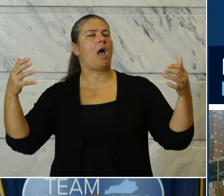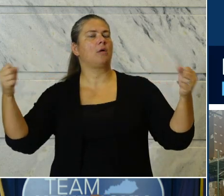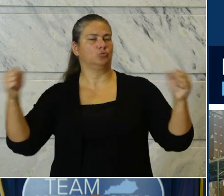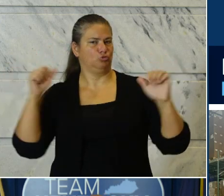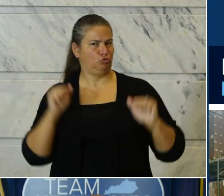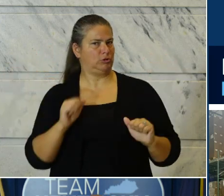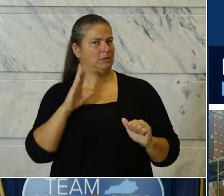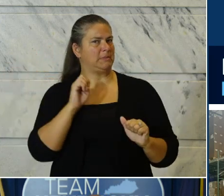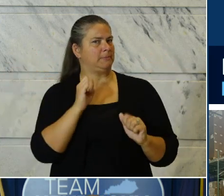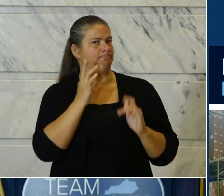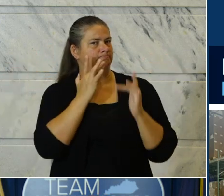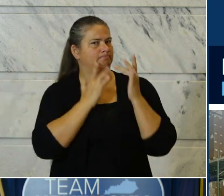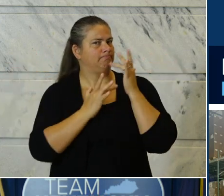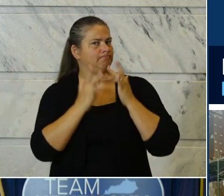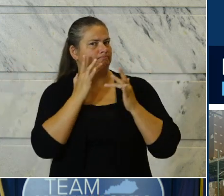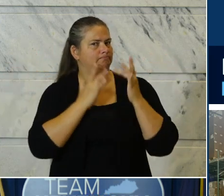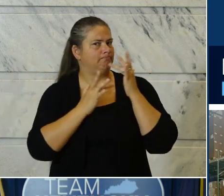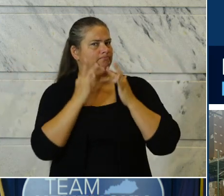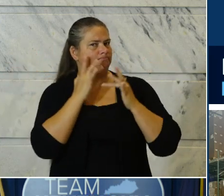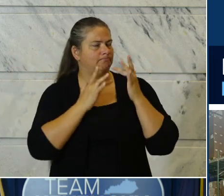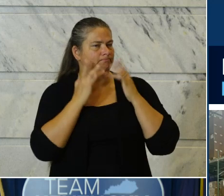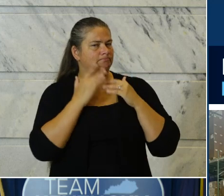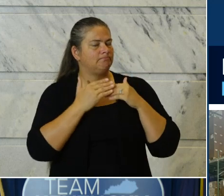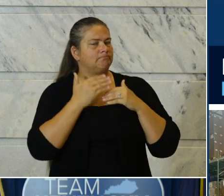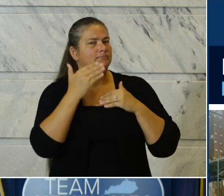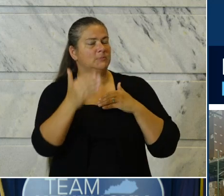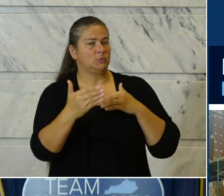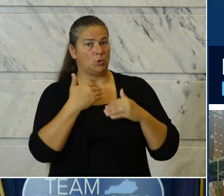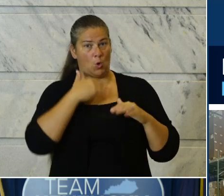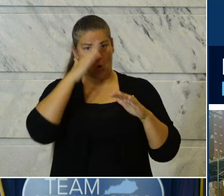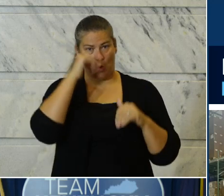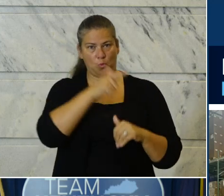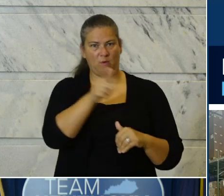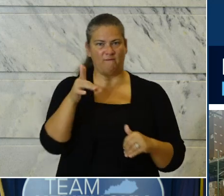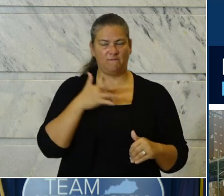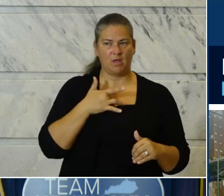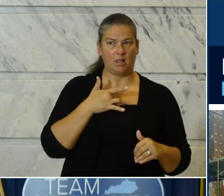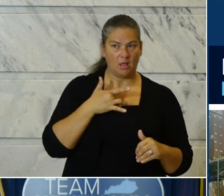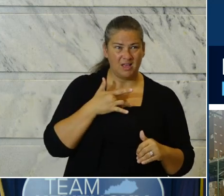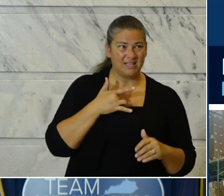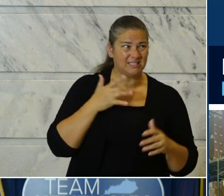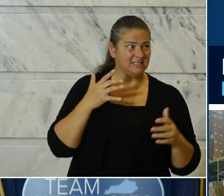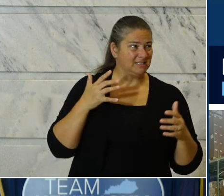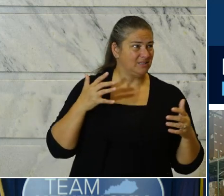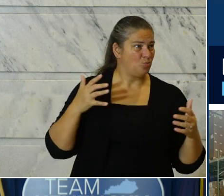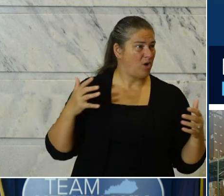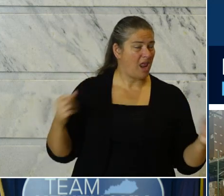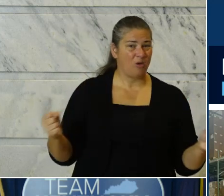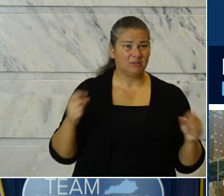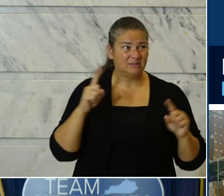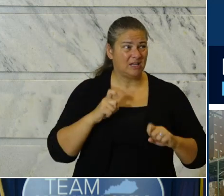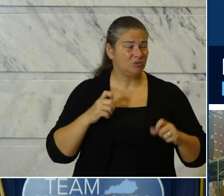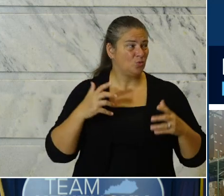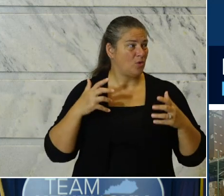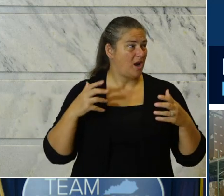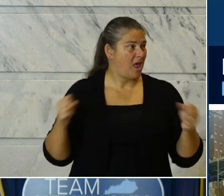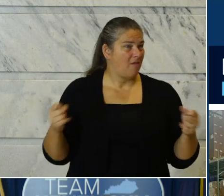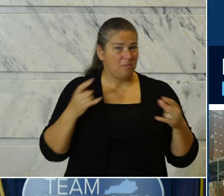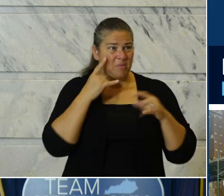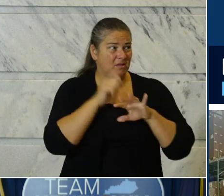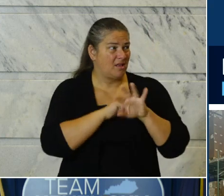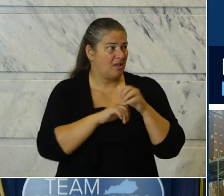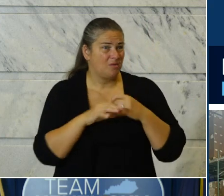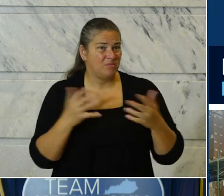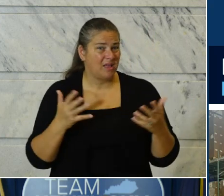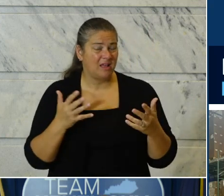shortfalls as the fall unfolds. So I hope that this gives you some assurance that this many hard months of preparation, we've built